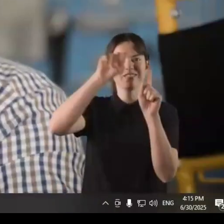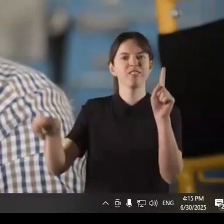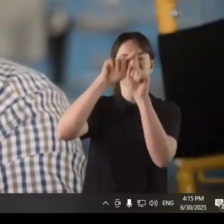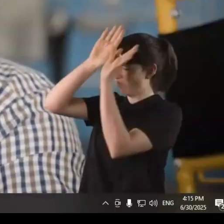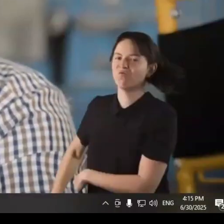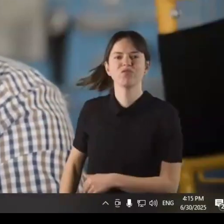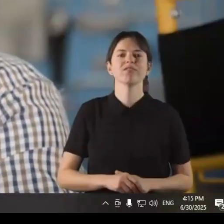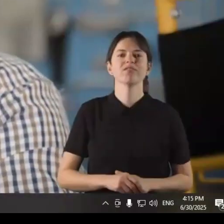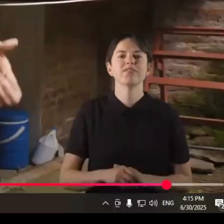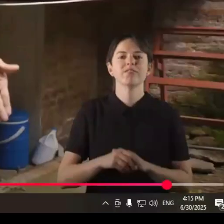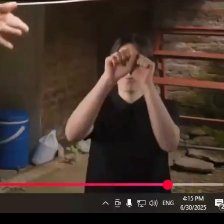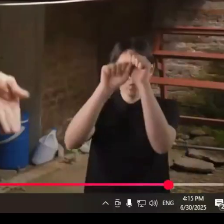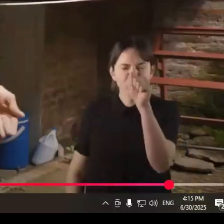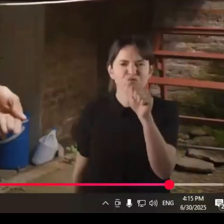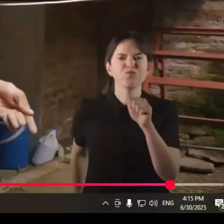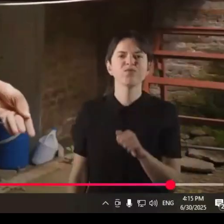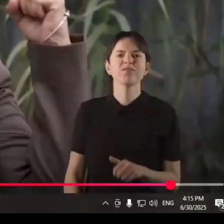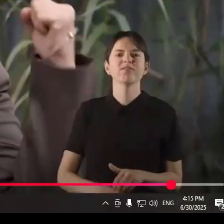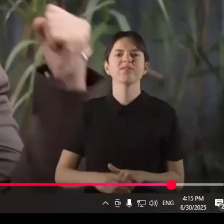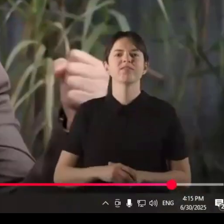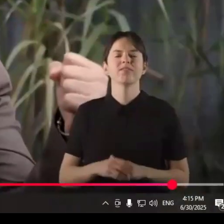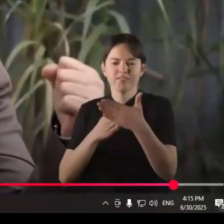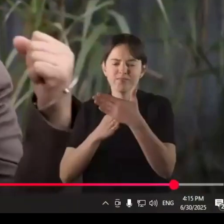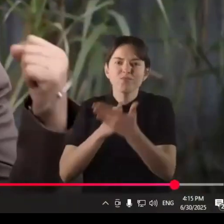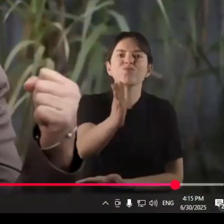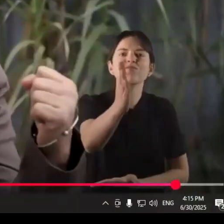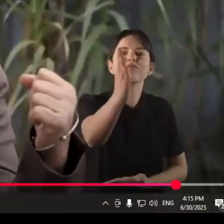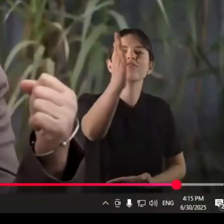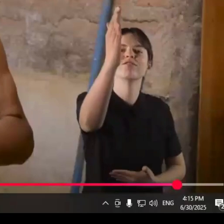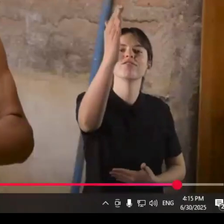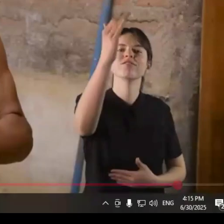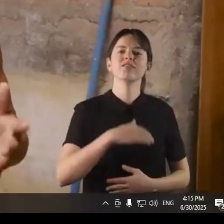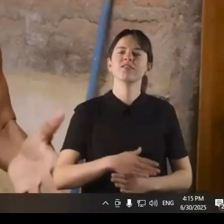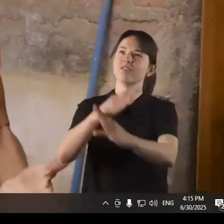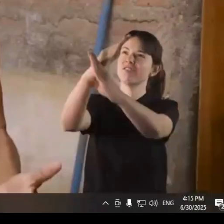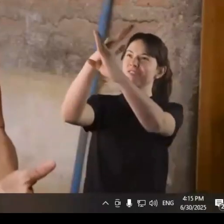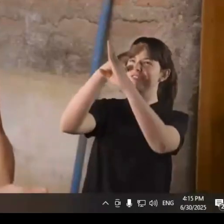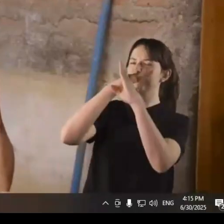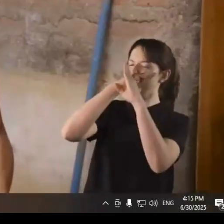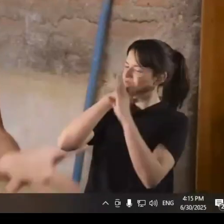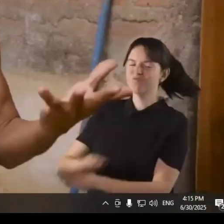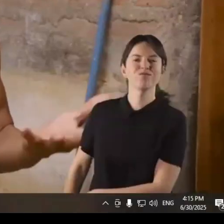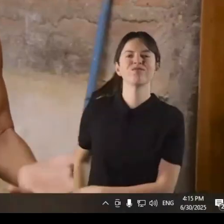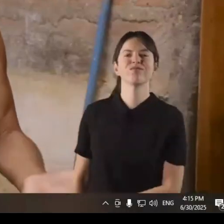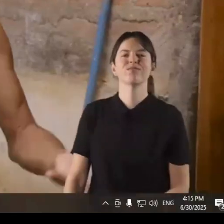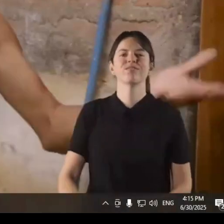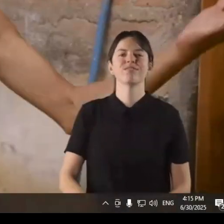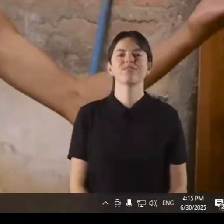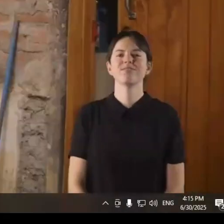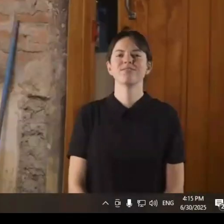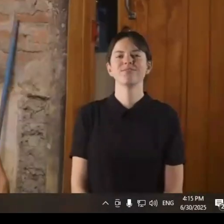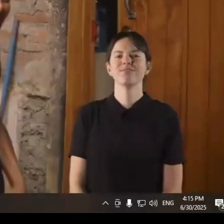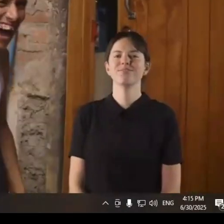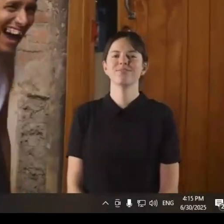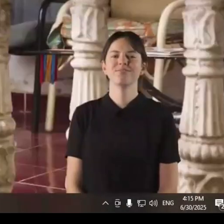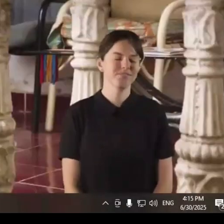the cycle. Let's end the cycle. Let's end the cycle. Let's end the cycle.